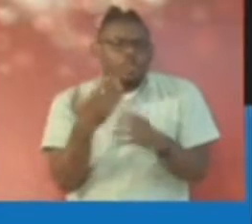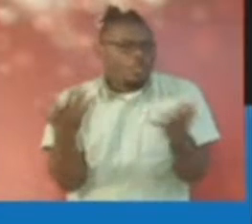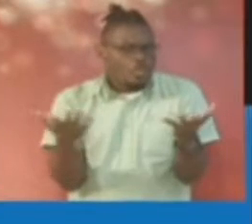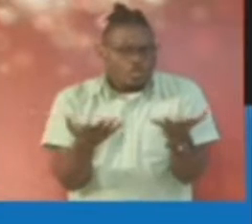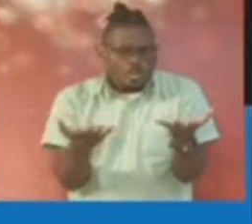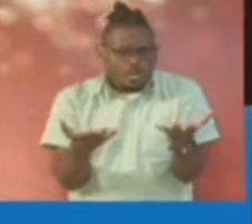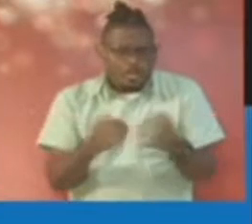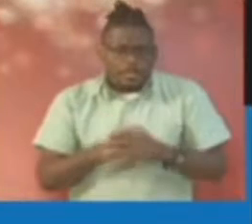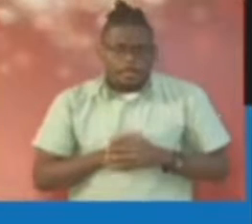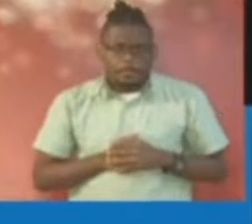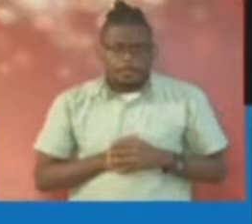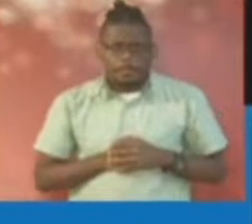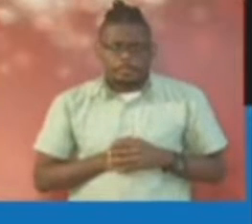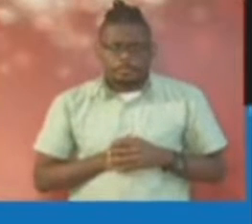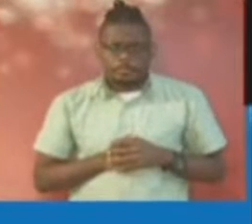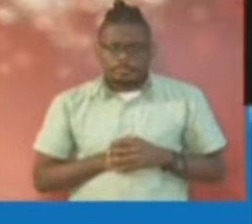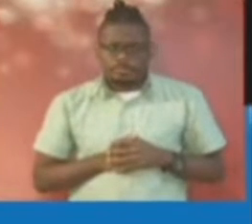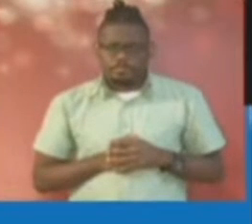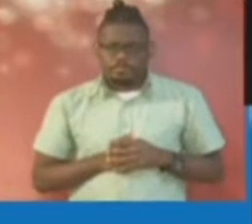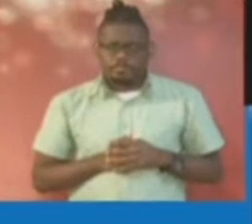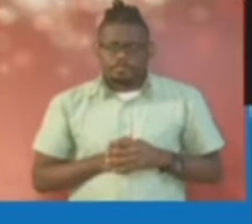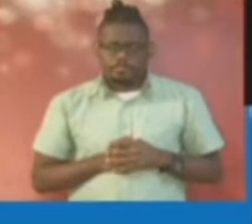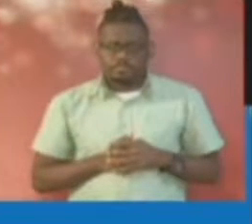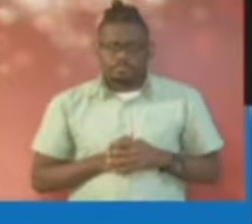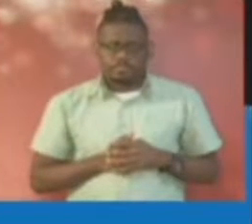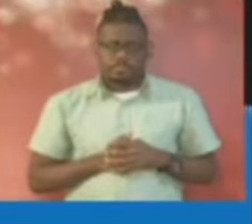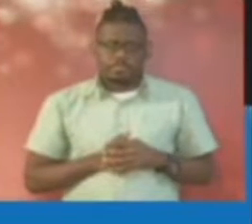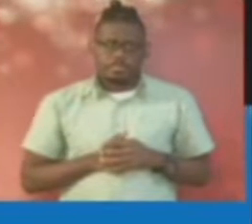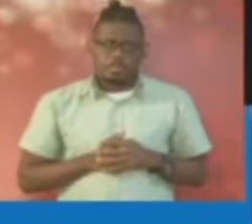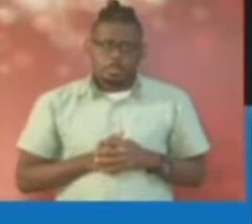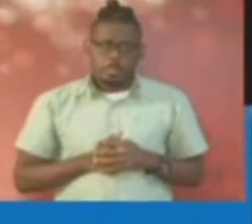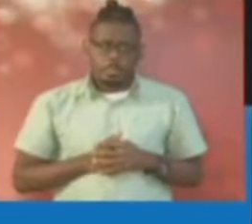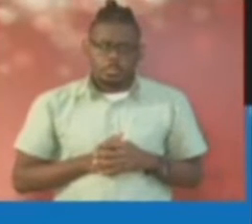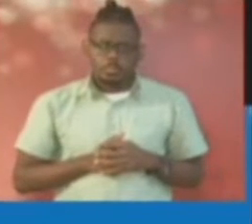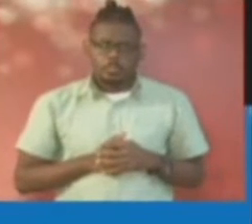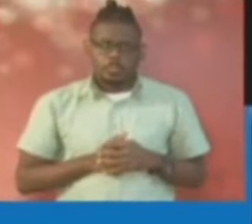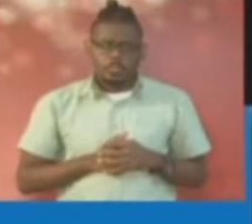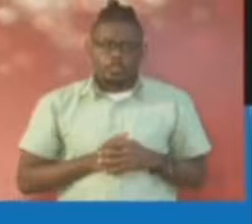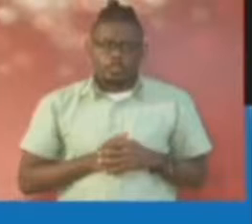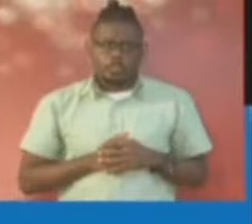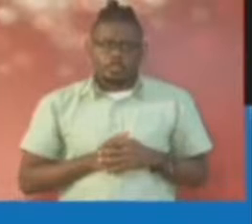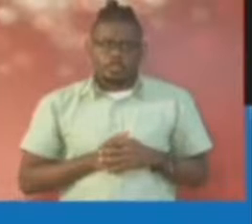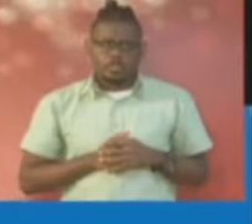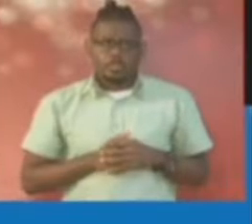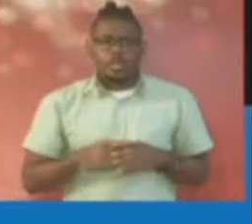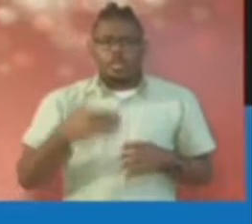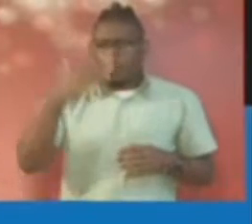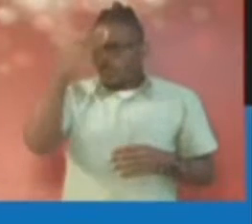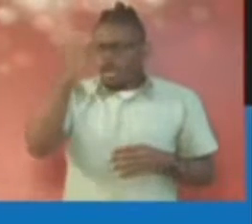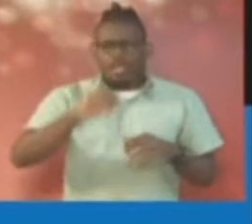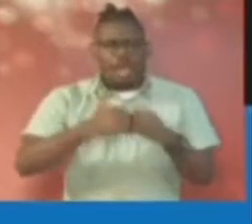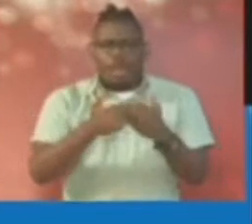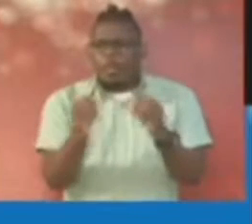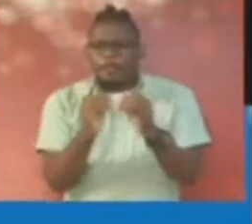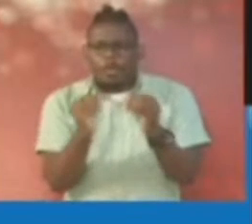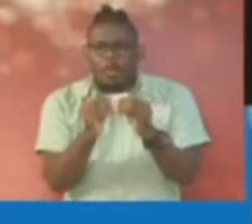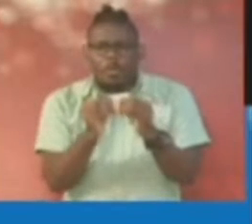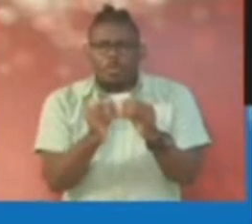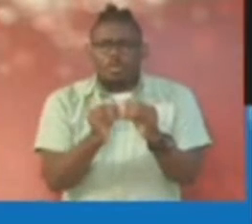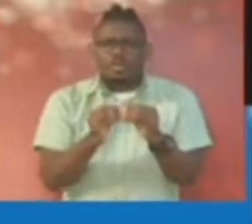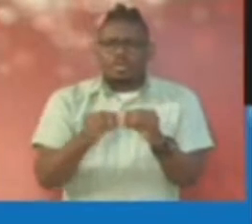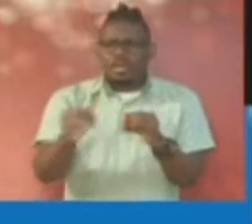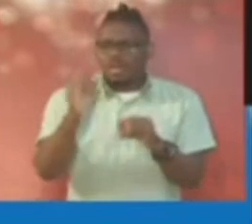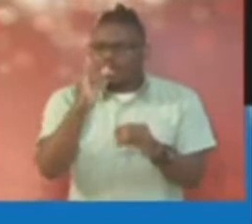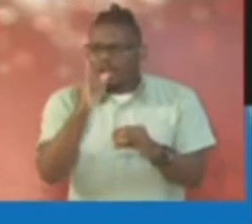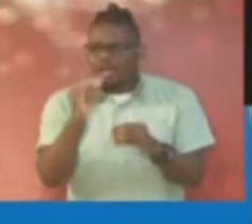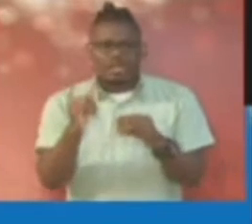causes the major cases of COVID-19 now? Is it at people at bars, or is it community spread, or is